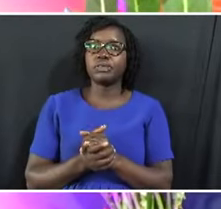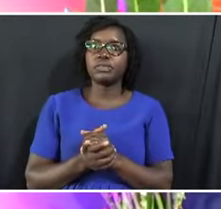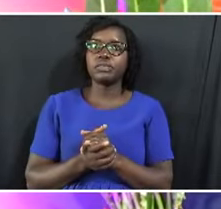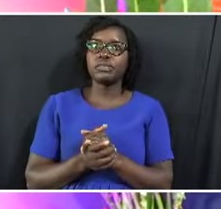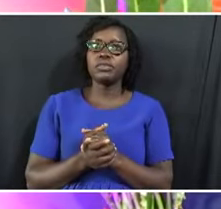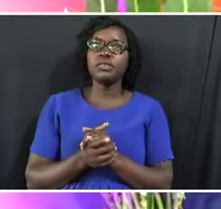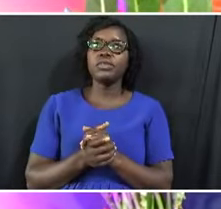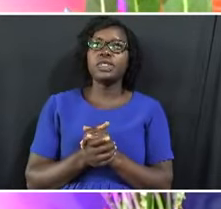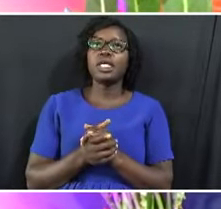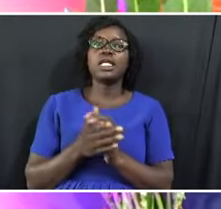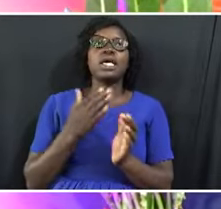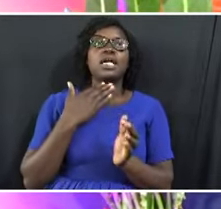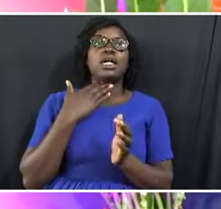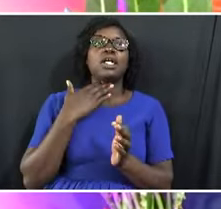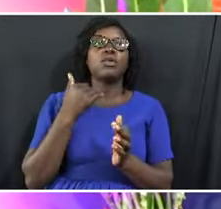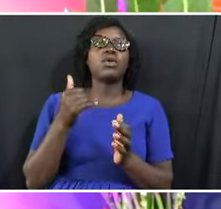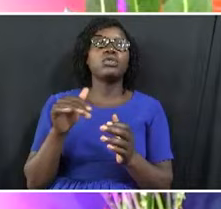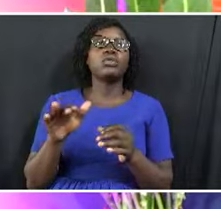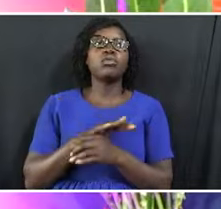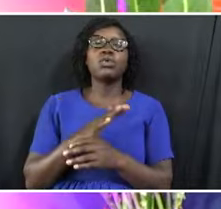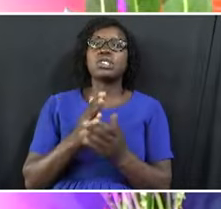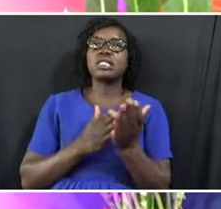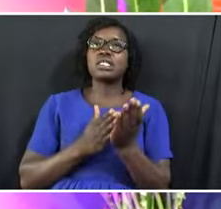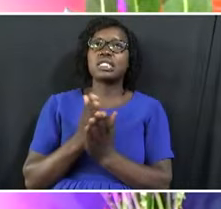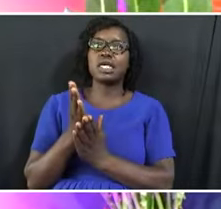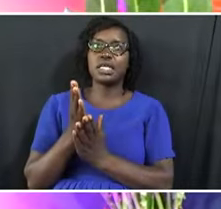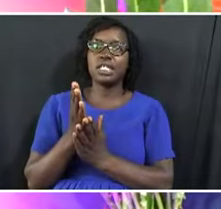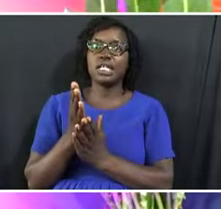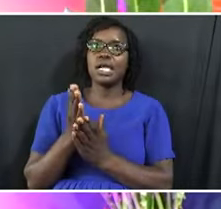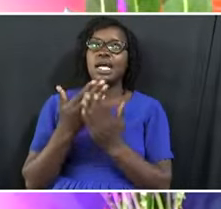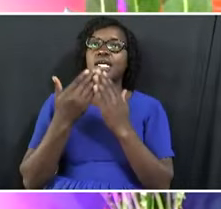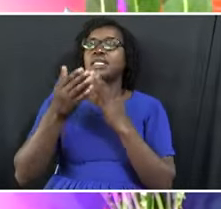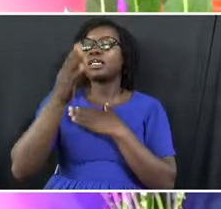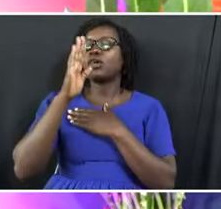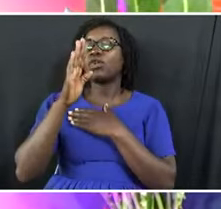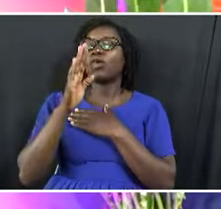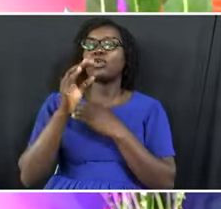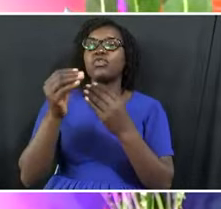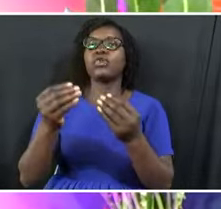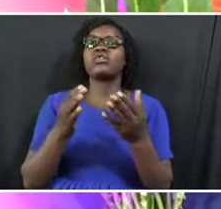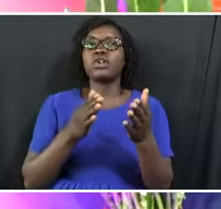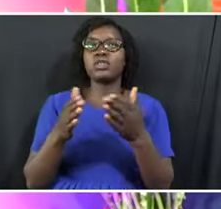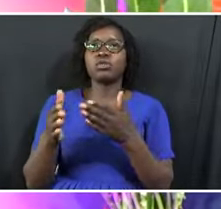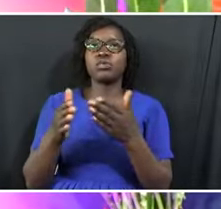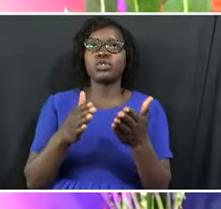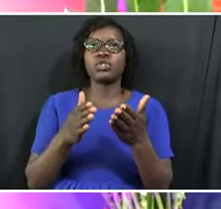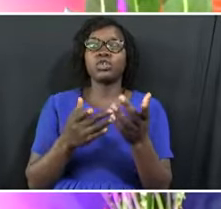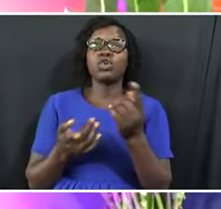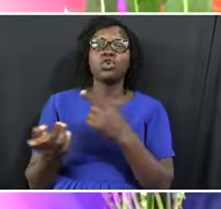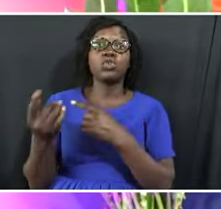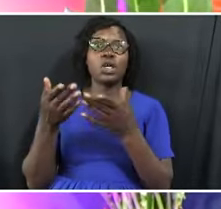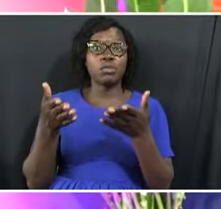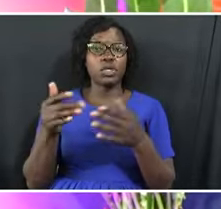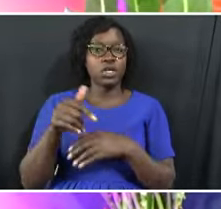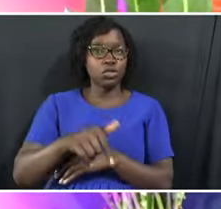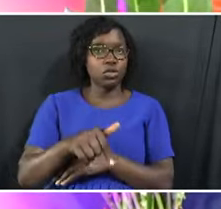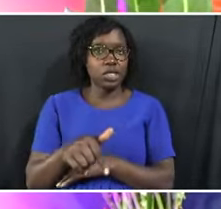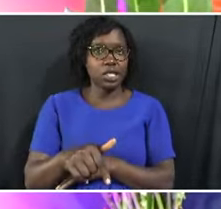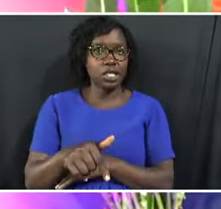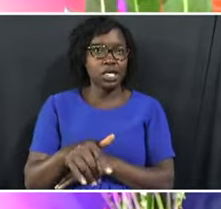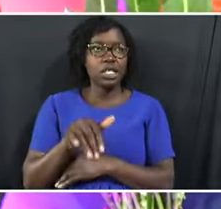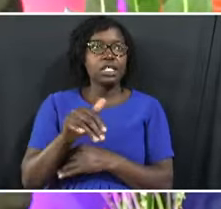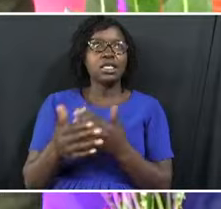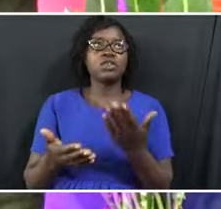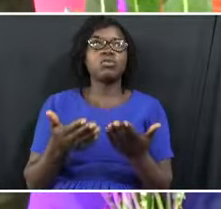I want to most sincerely thank God for giving us an opportunity to come here today, that we